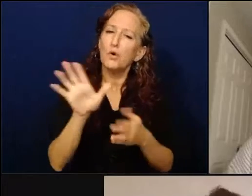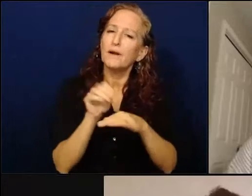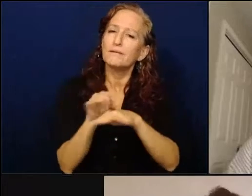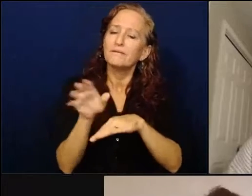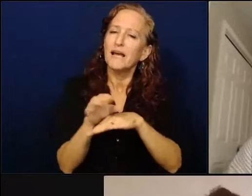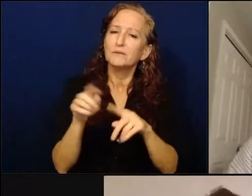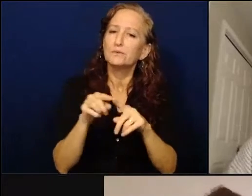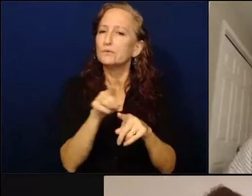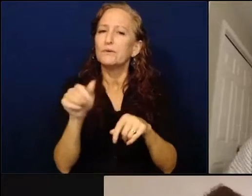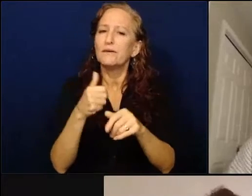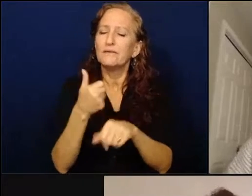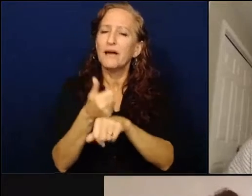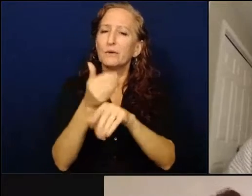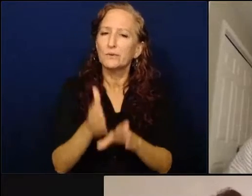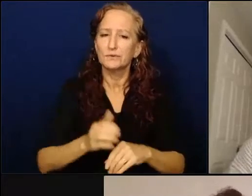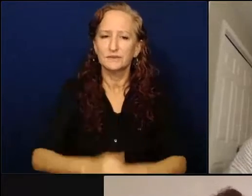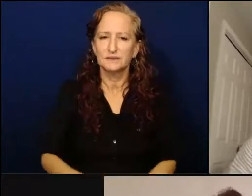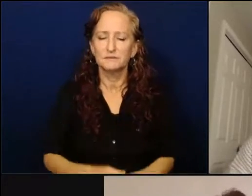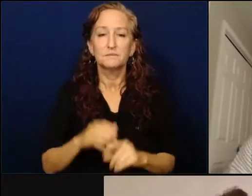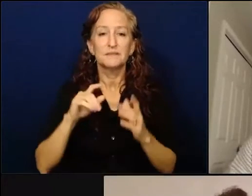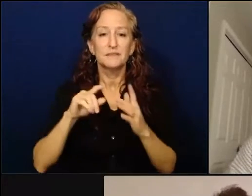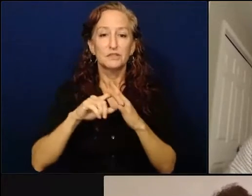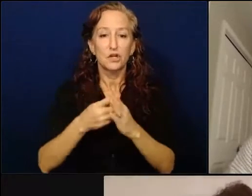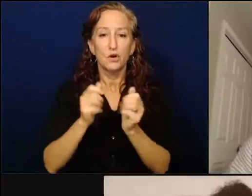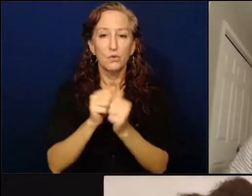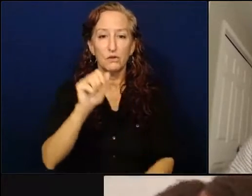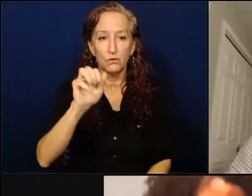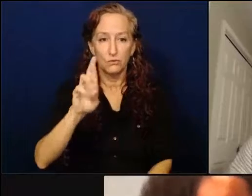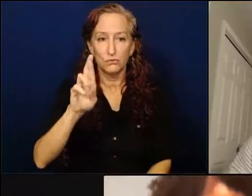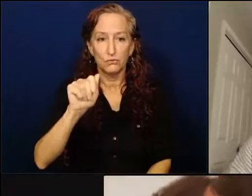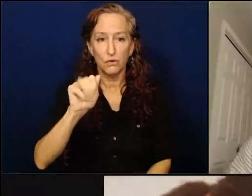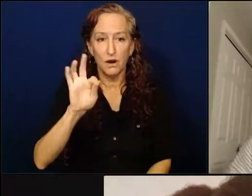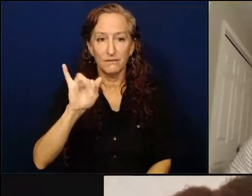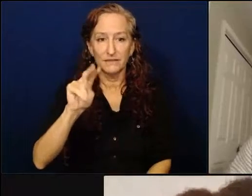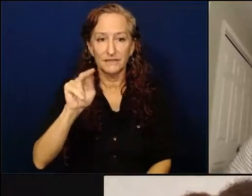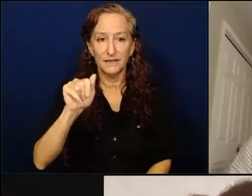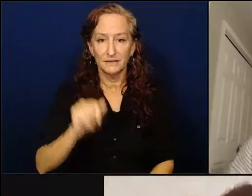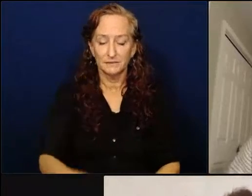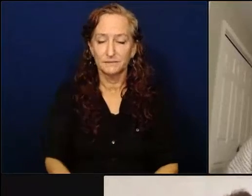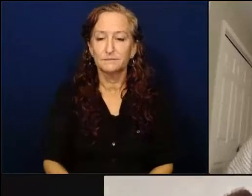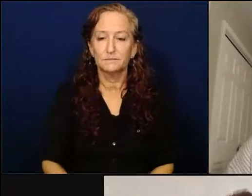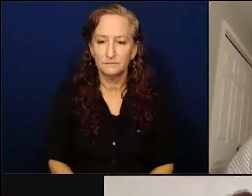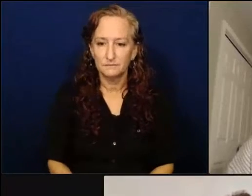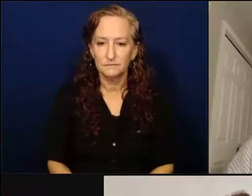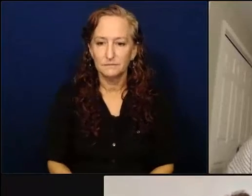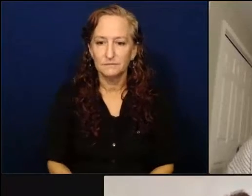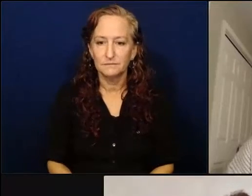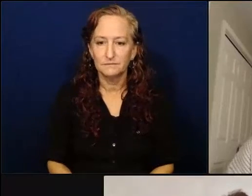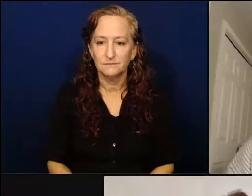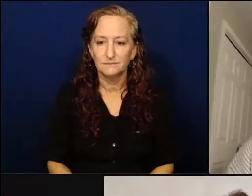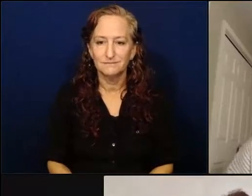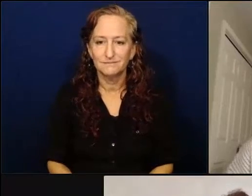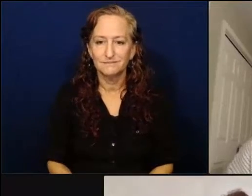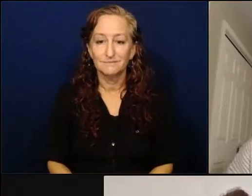founders. And let's start with you, Rathna, on that question. Yeah, the first